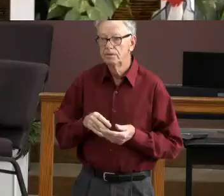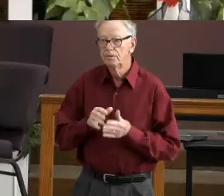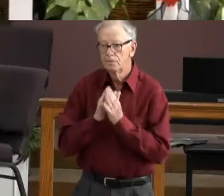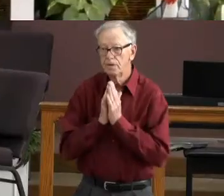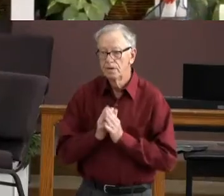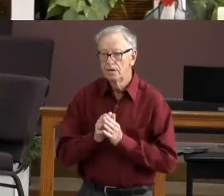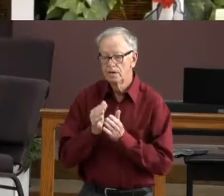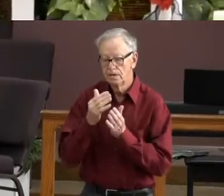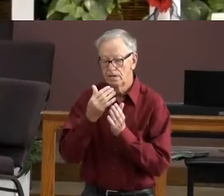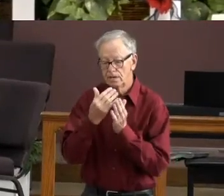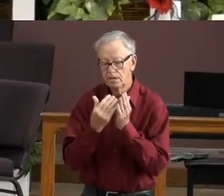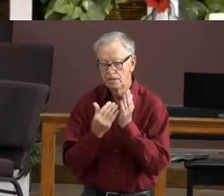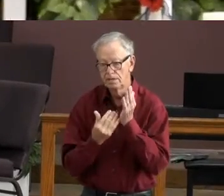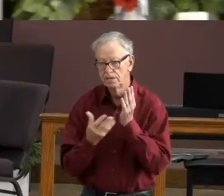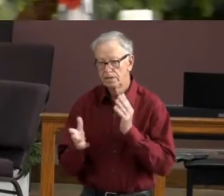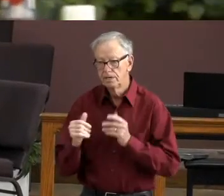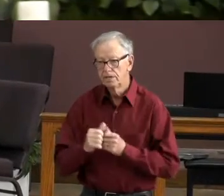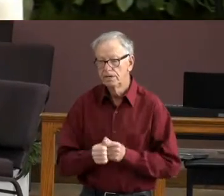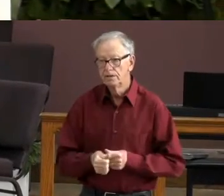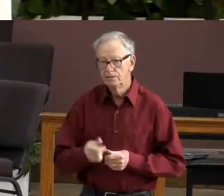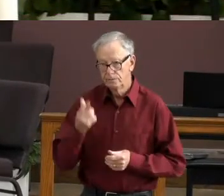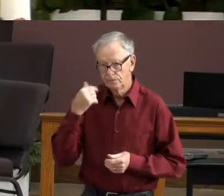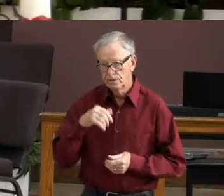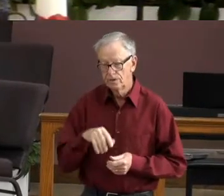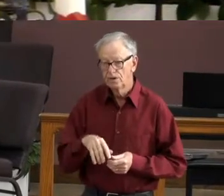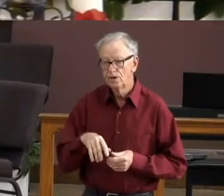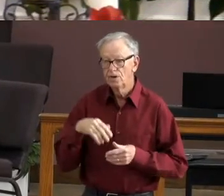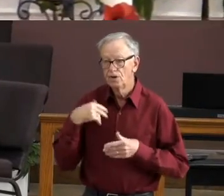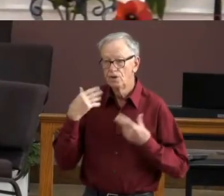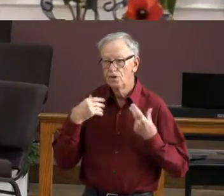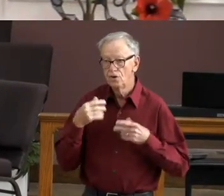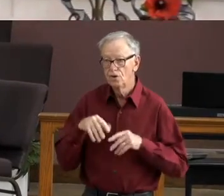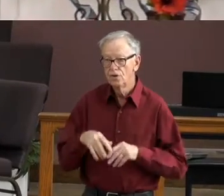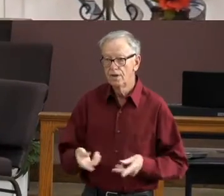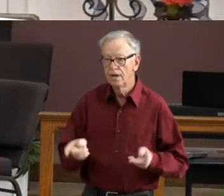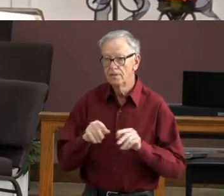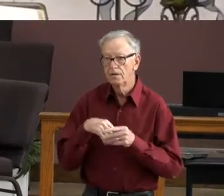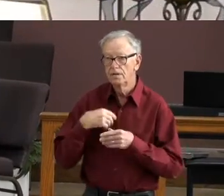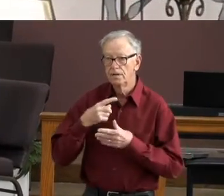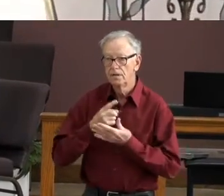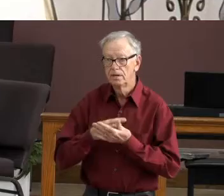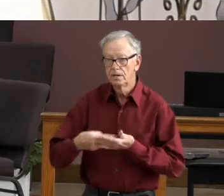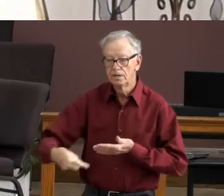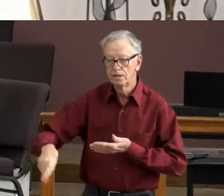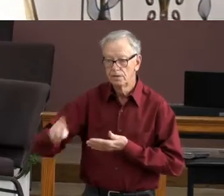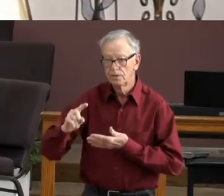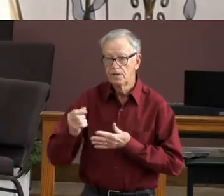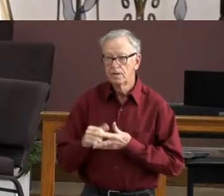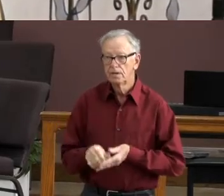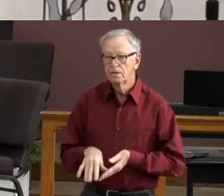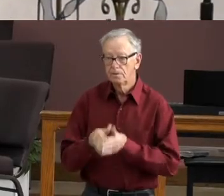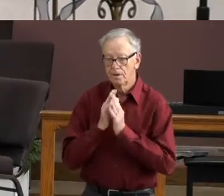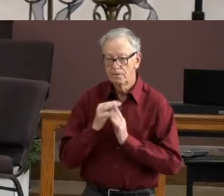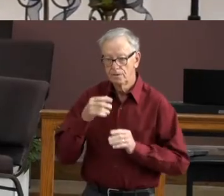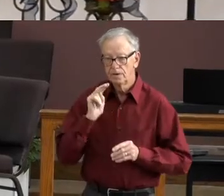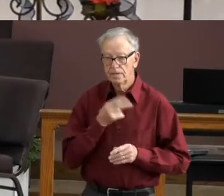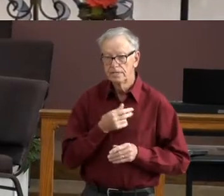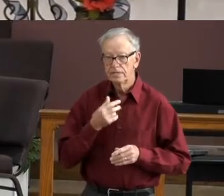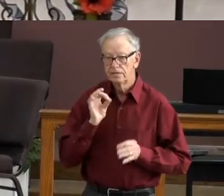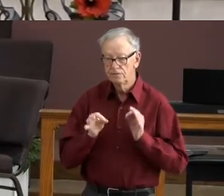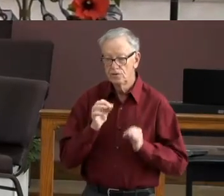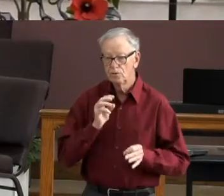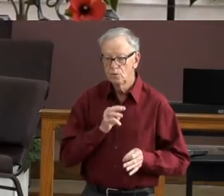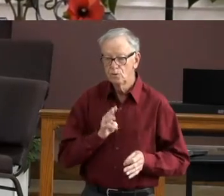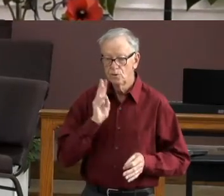there for our youth event next week. We'd encourage you to be praying for us if you would, please. Also, as you know,